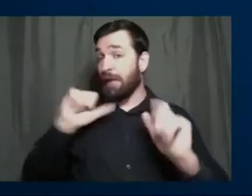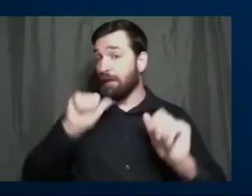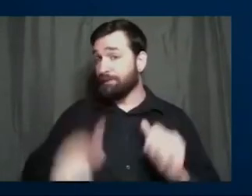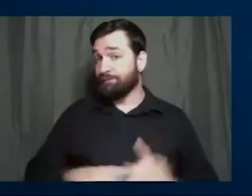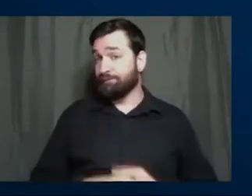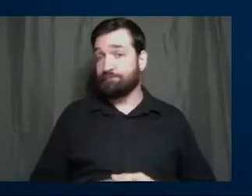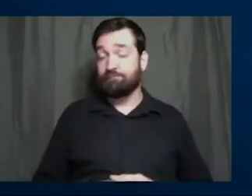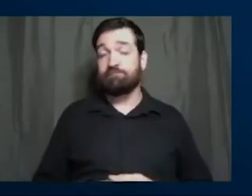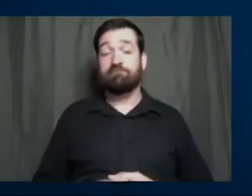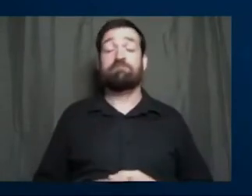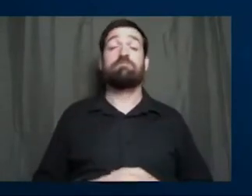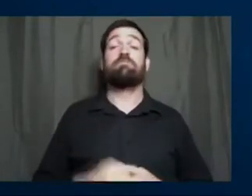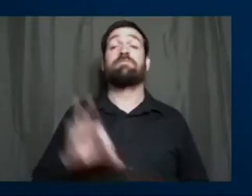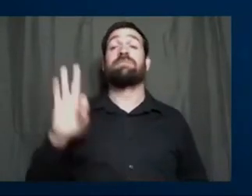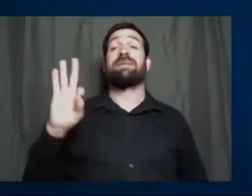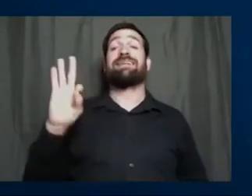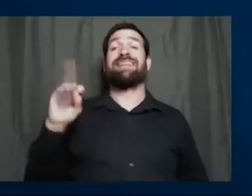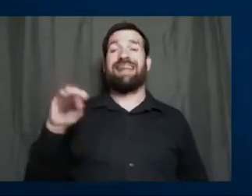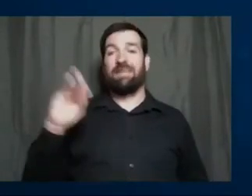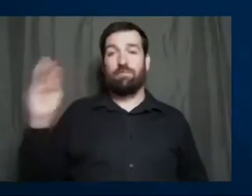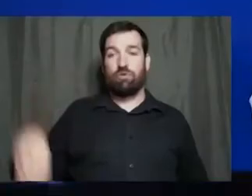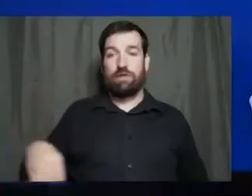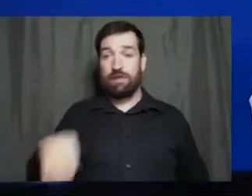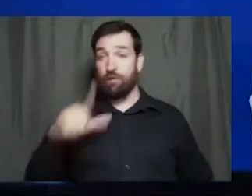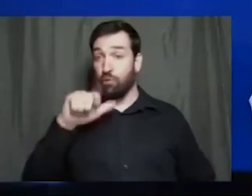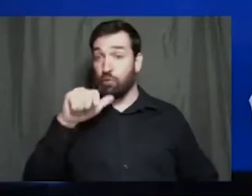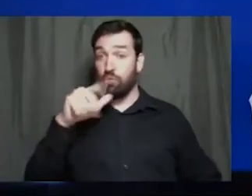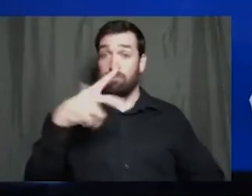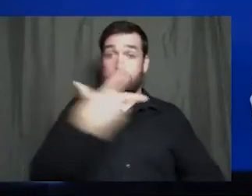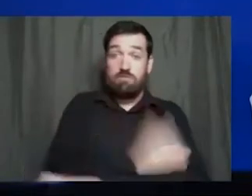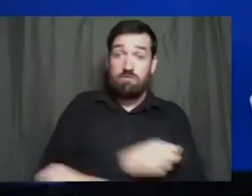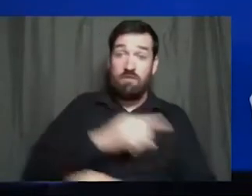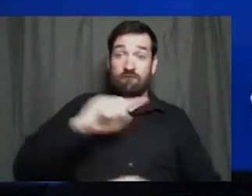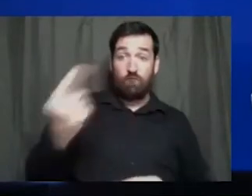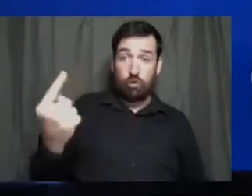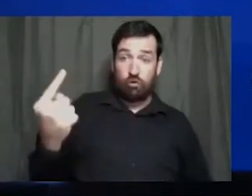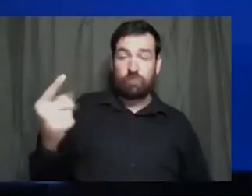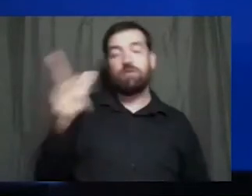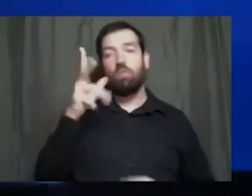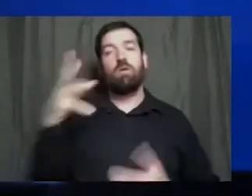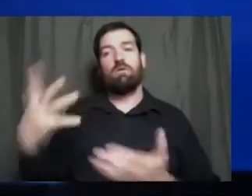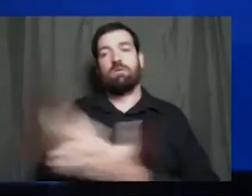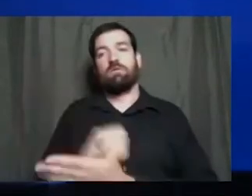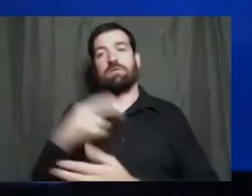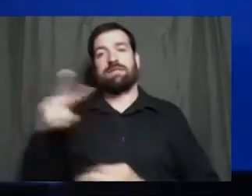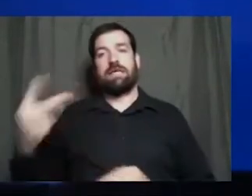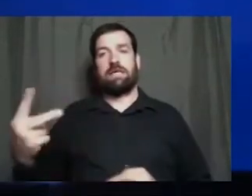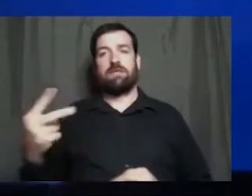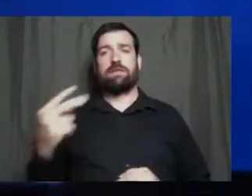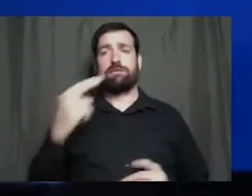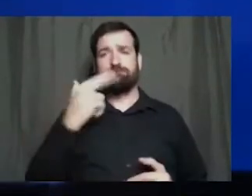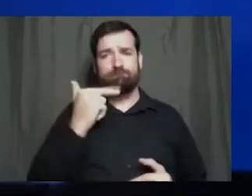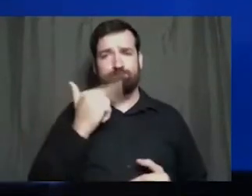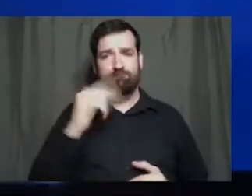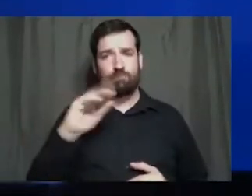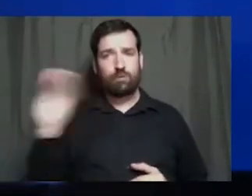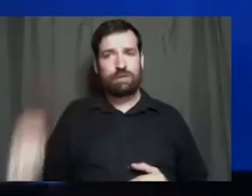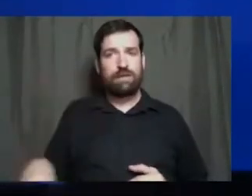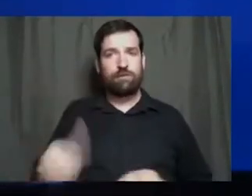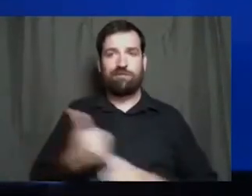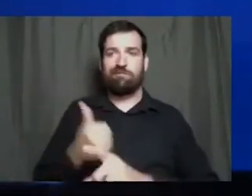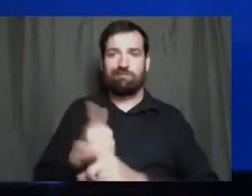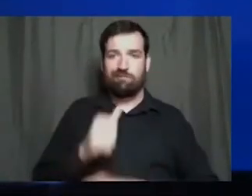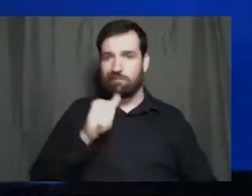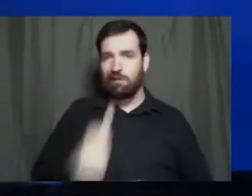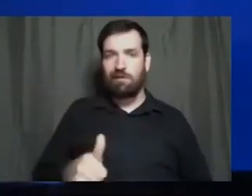90% of people who get their first dose get their second dose. So I think they'll continue to do it. There's a small percentage of patients who are not. Most of us had such a